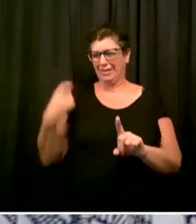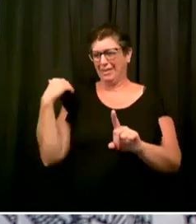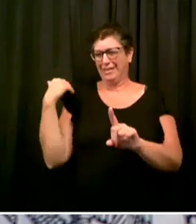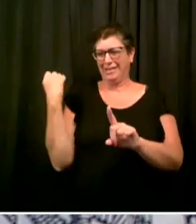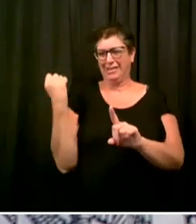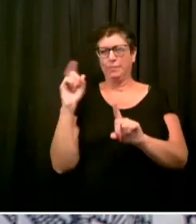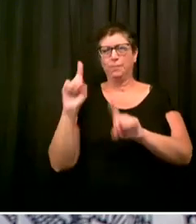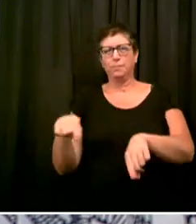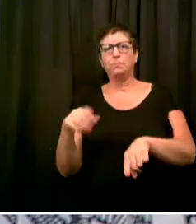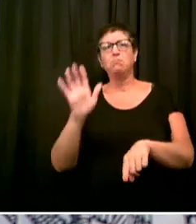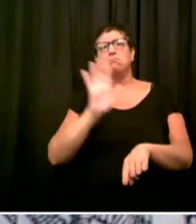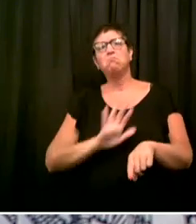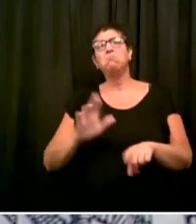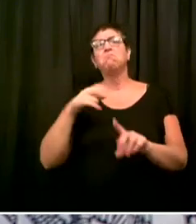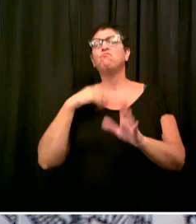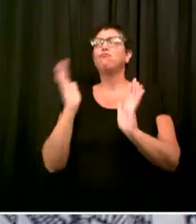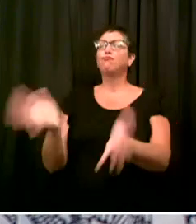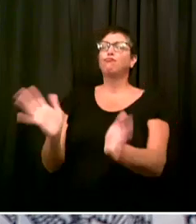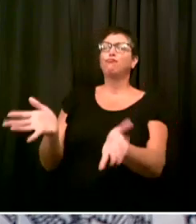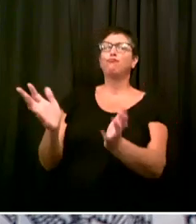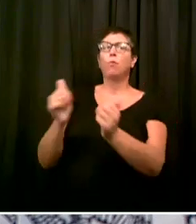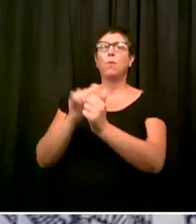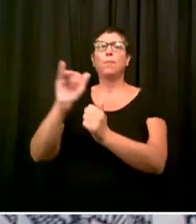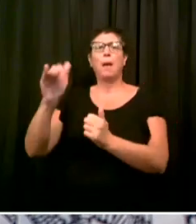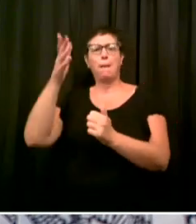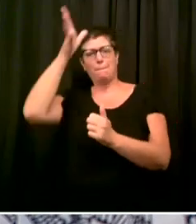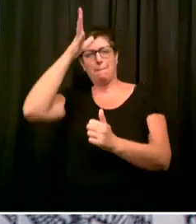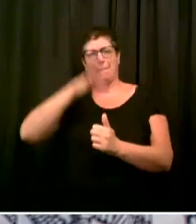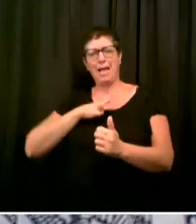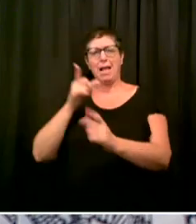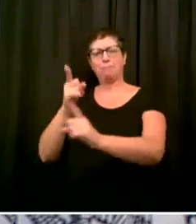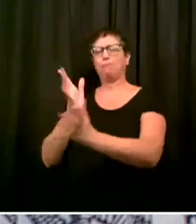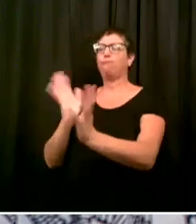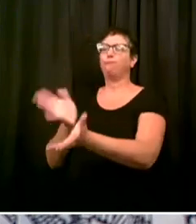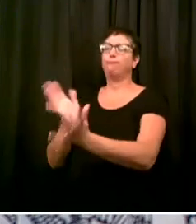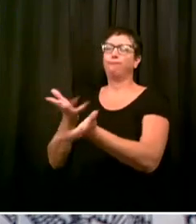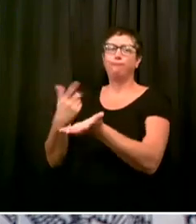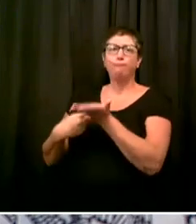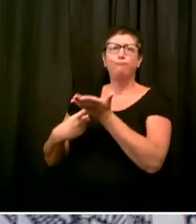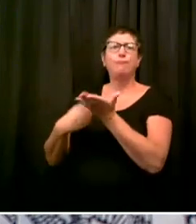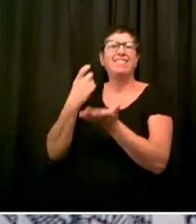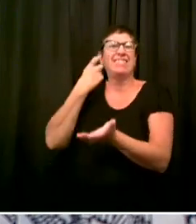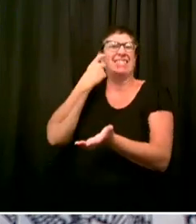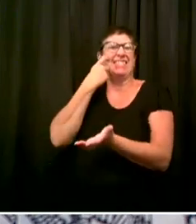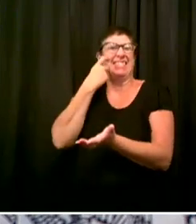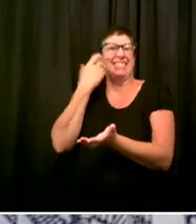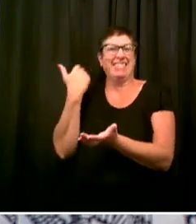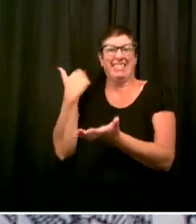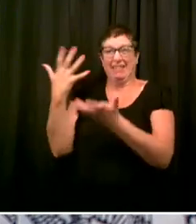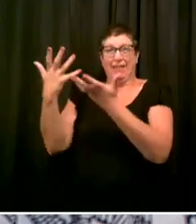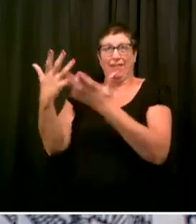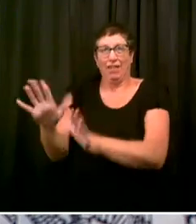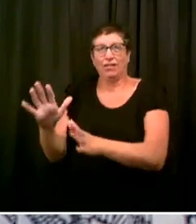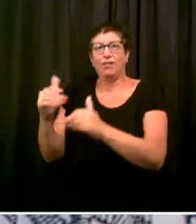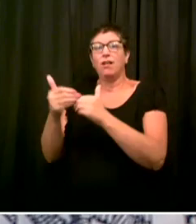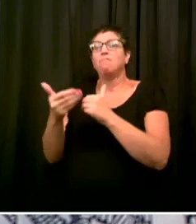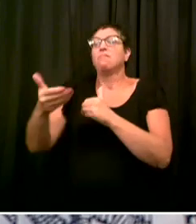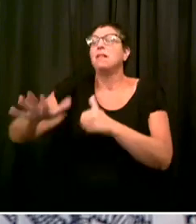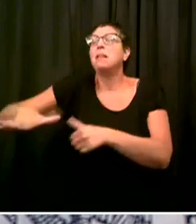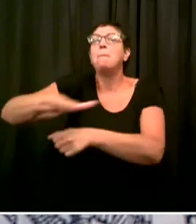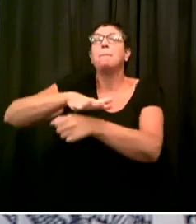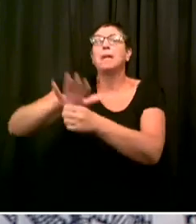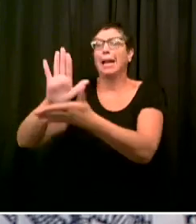who in fact had just come from a neighborhood cleanup. And he talked about exactly what you're talking about, how many neighborhood people are